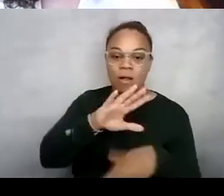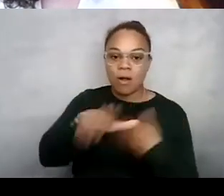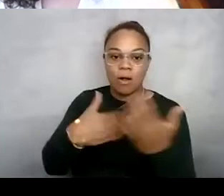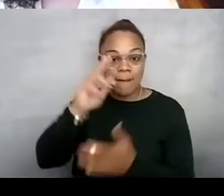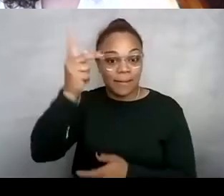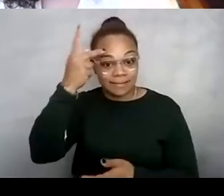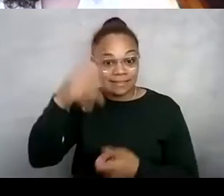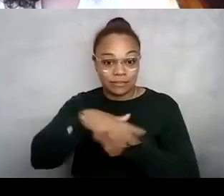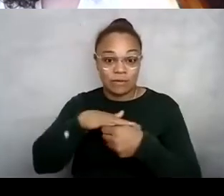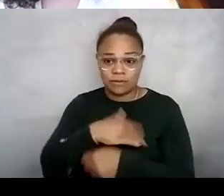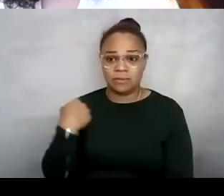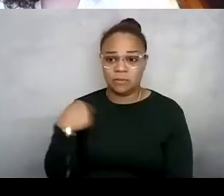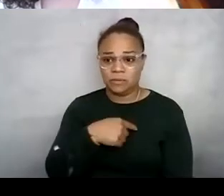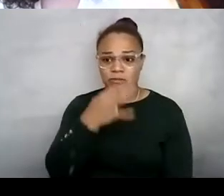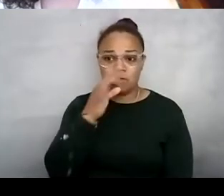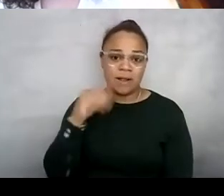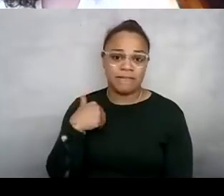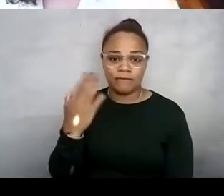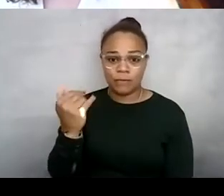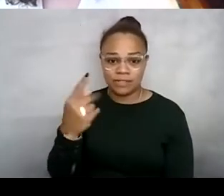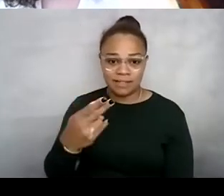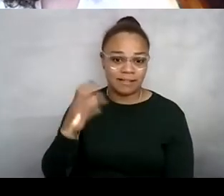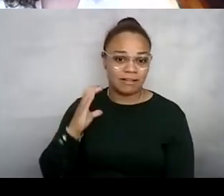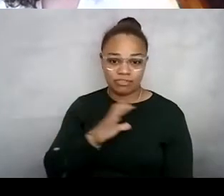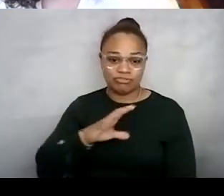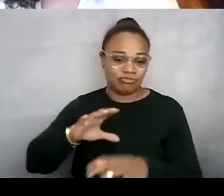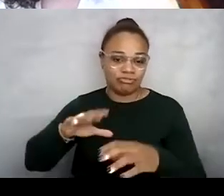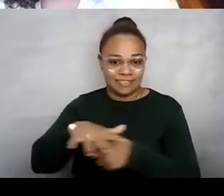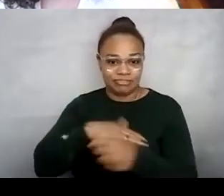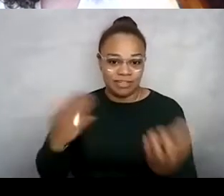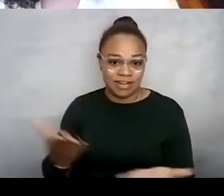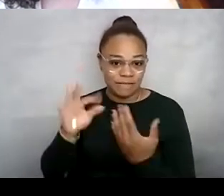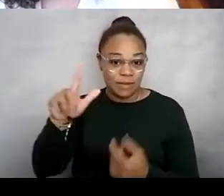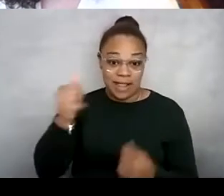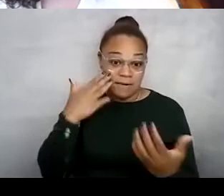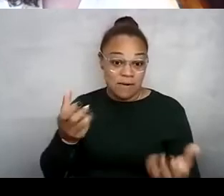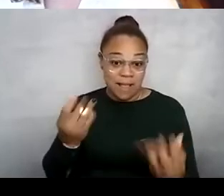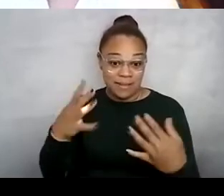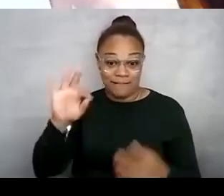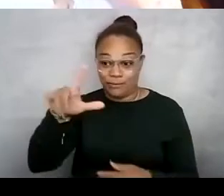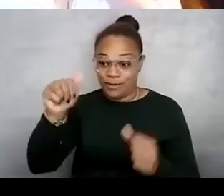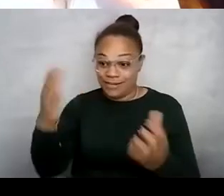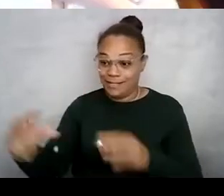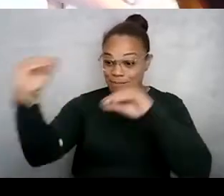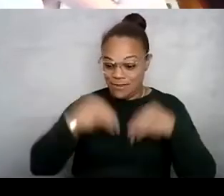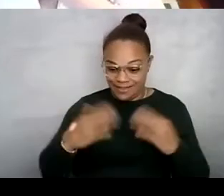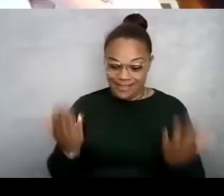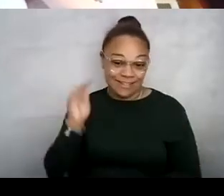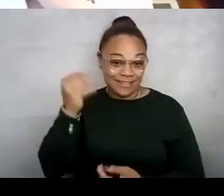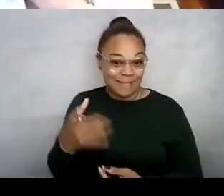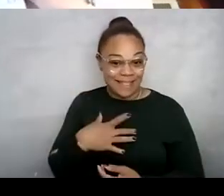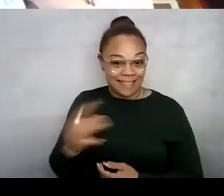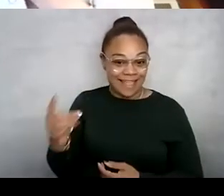get a 14th congressional district here in North Carolina. I don't know how many Floridians are moving up here, Nadine. They might like the weather better in North